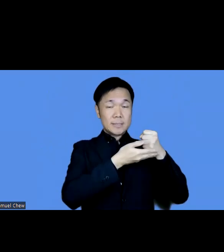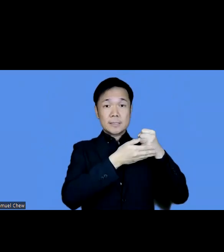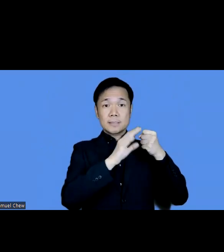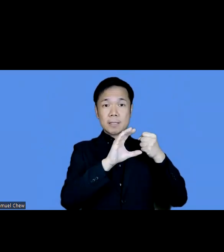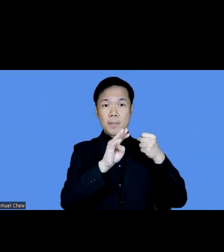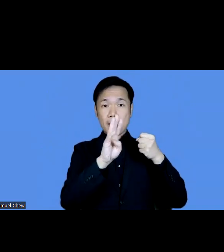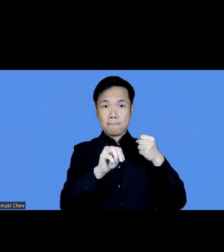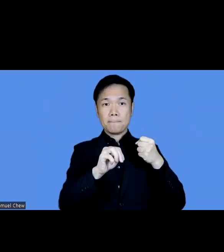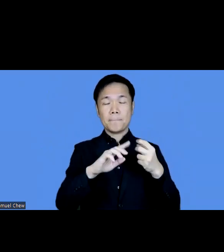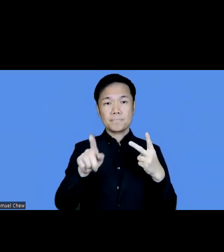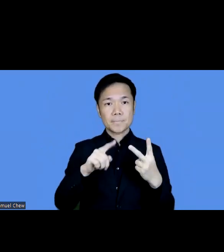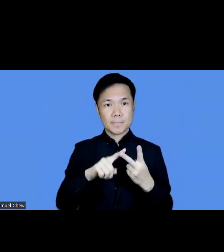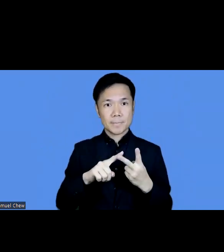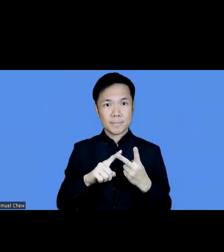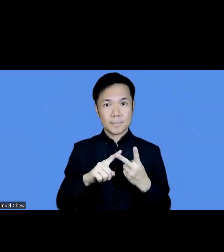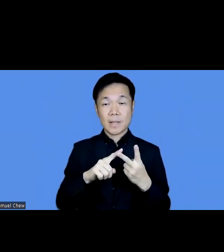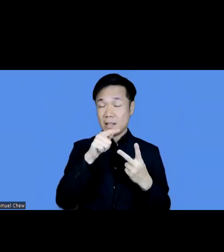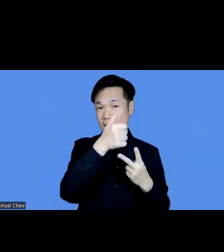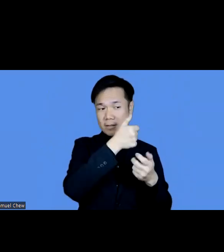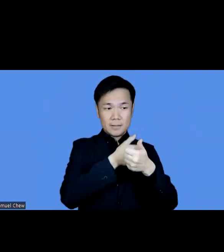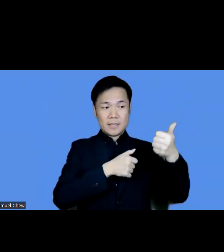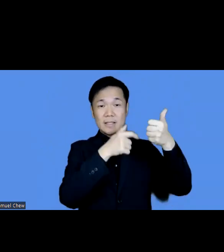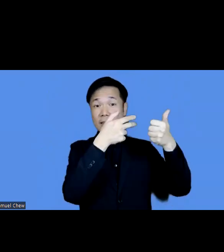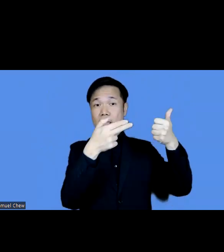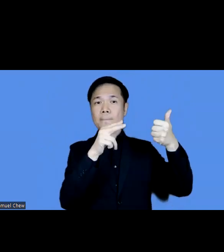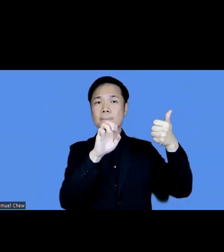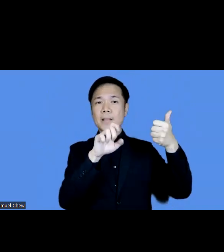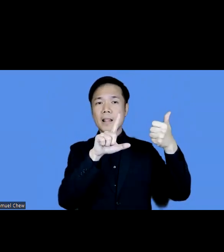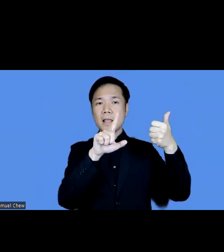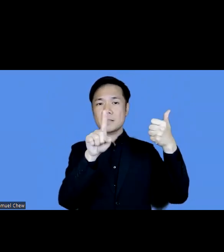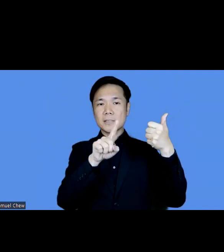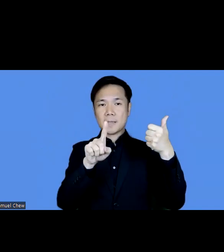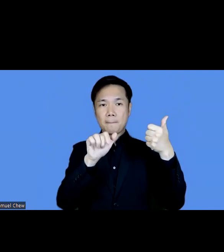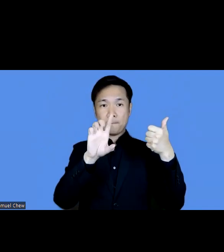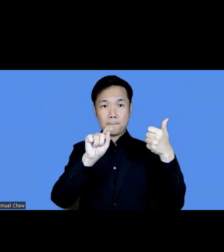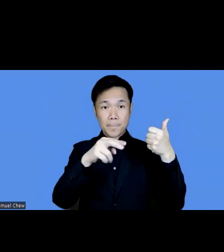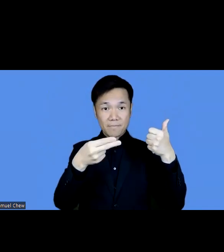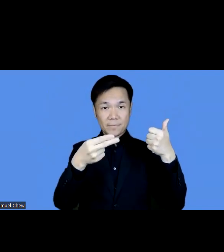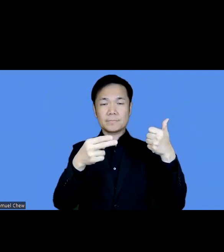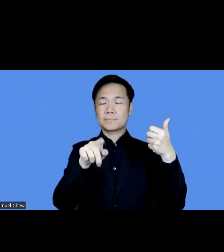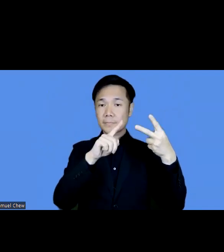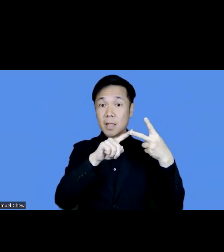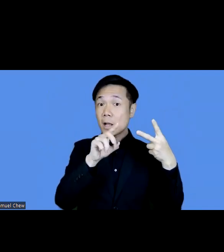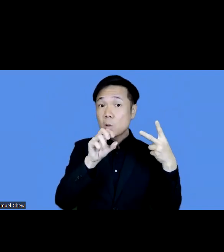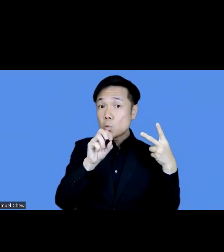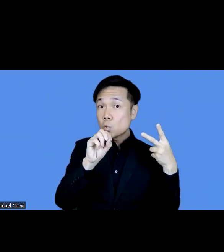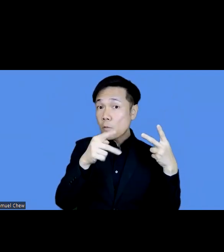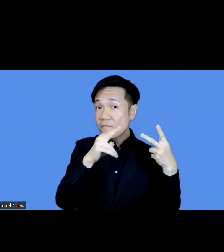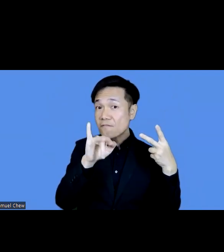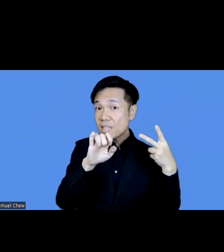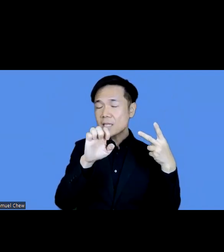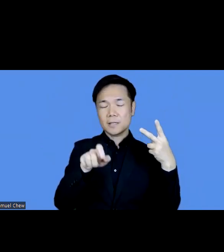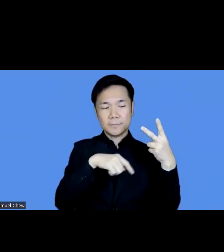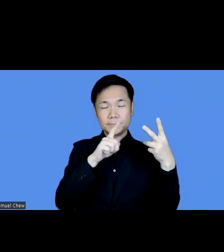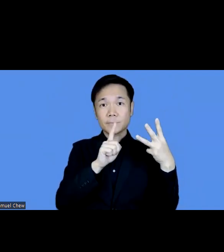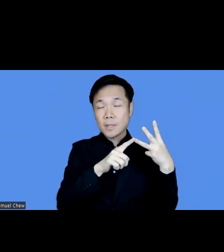Inclusion, under the leadership of Dr. Elizabeth Lockwood, and many others. I see Sophie on this call,